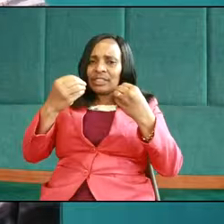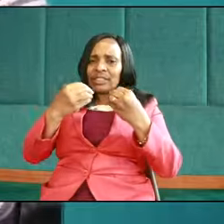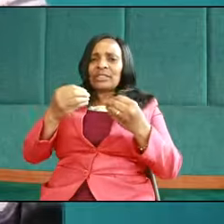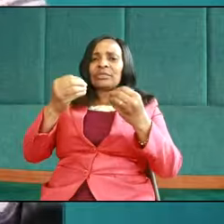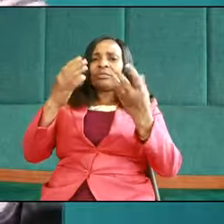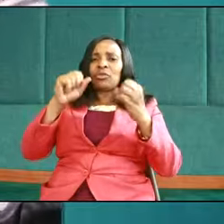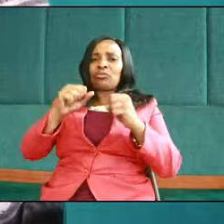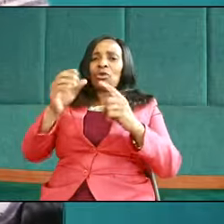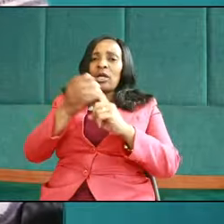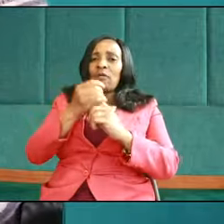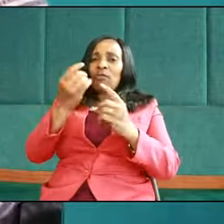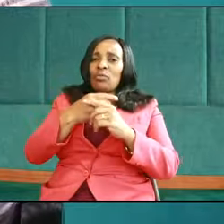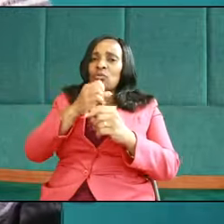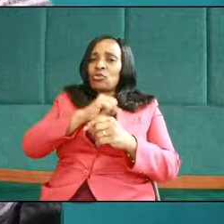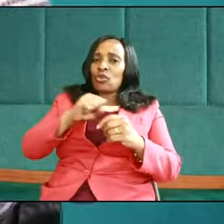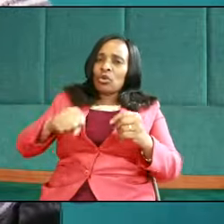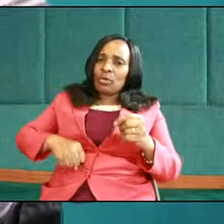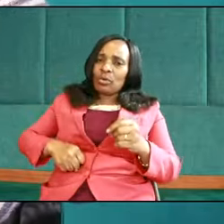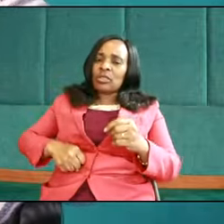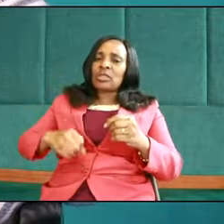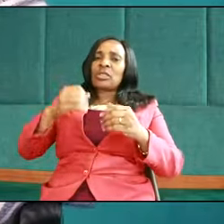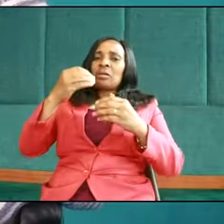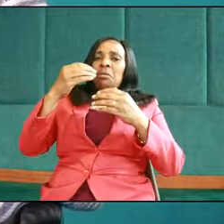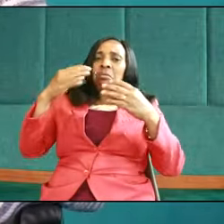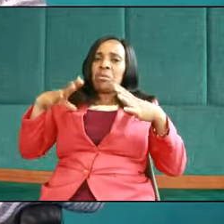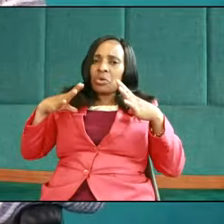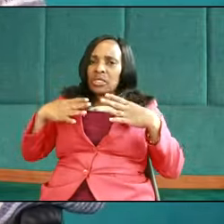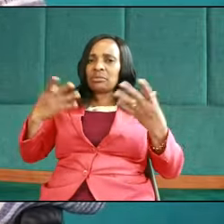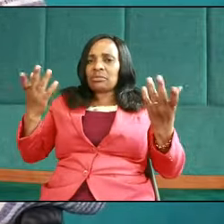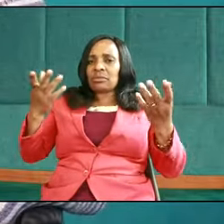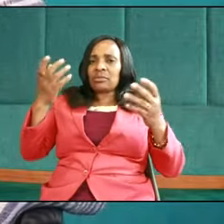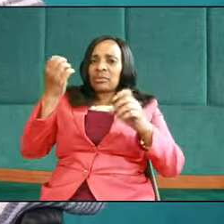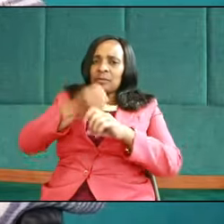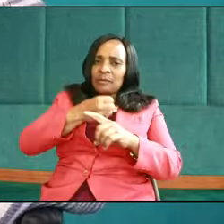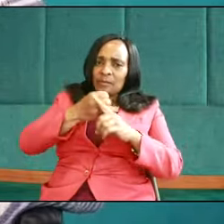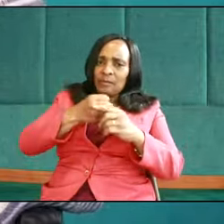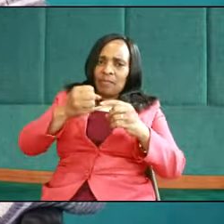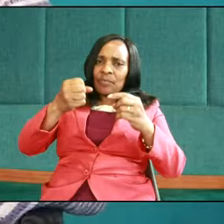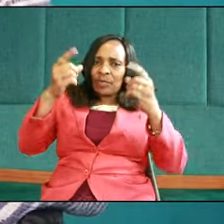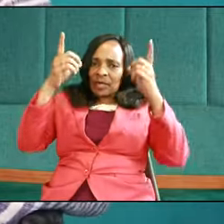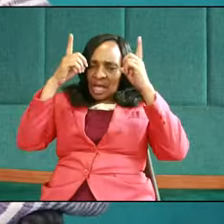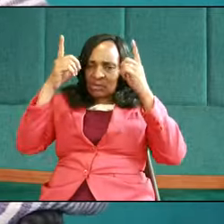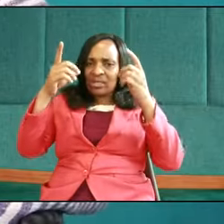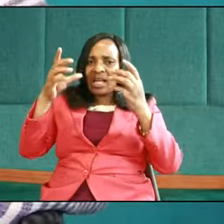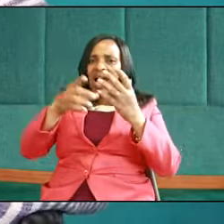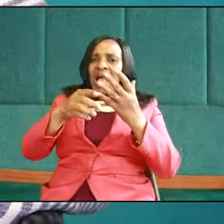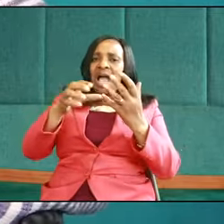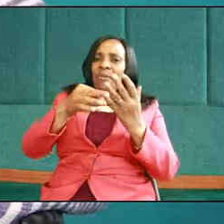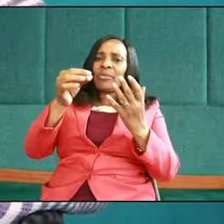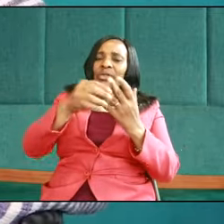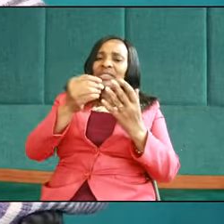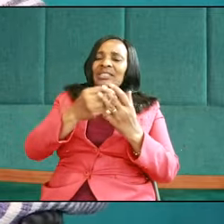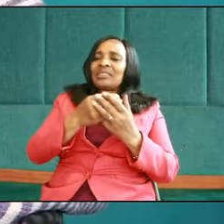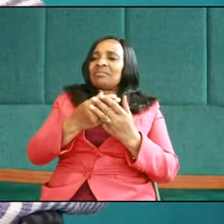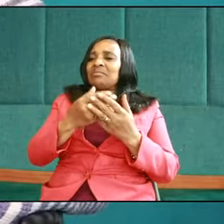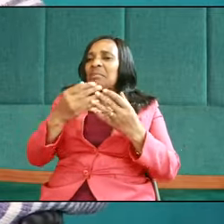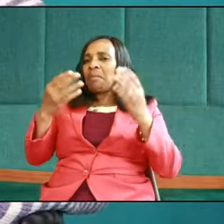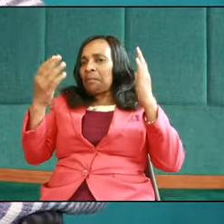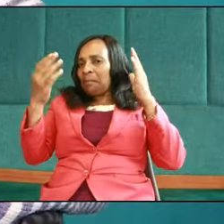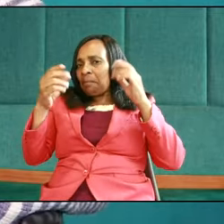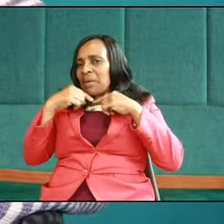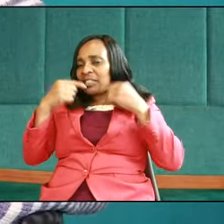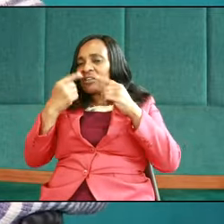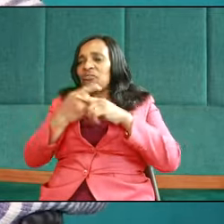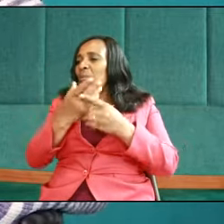and done things in your own way, built altars, golden calves, appointed priests from any tribe that you'd like, and